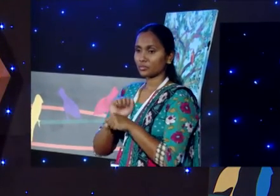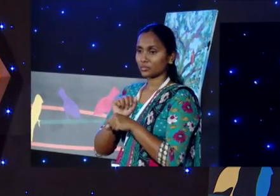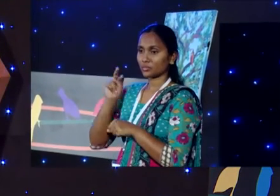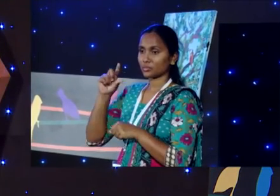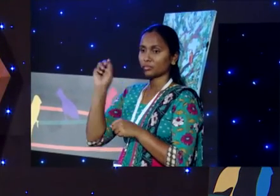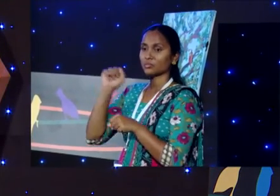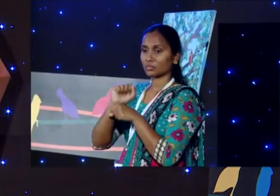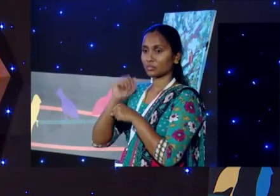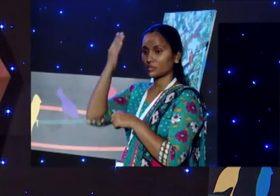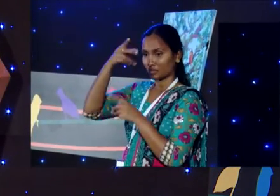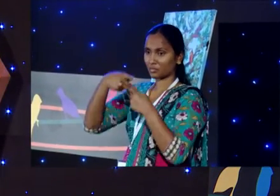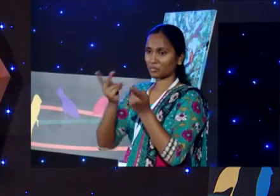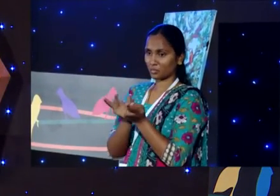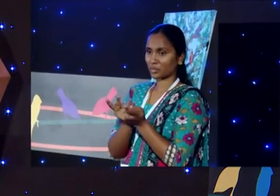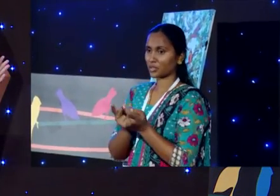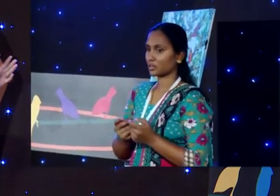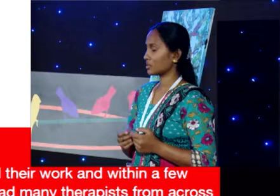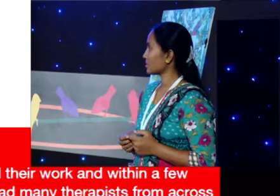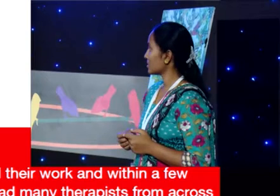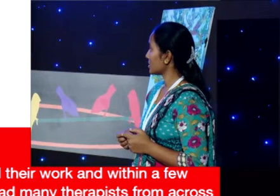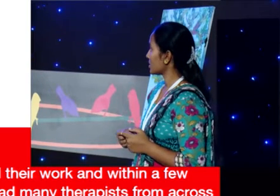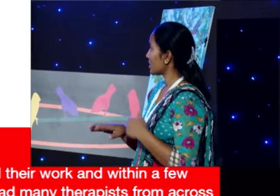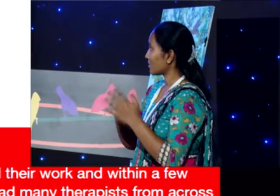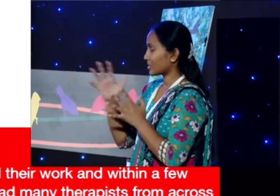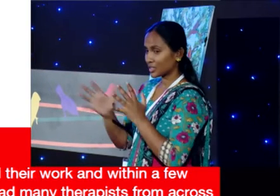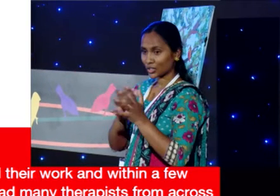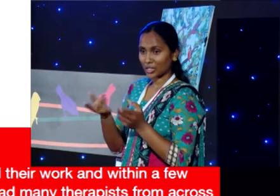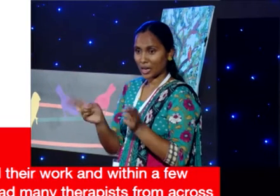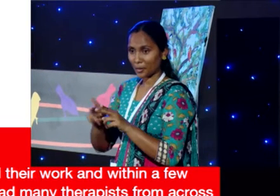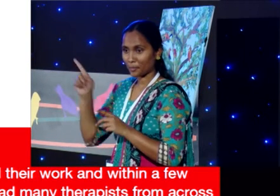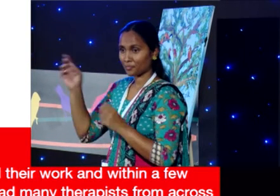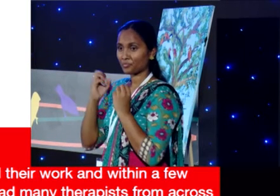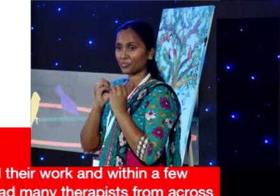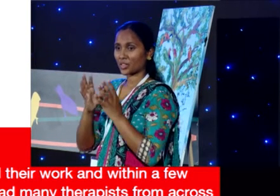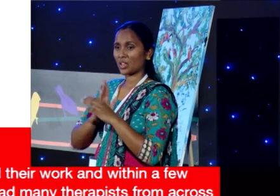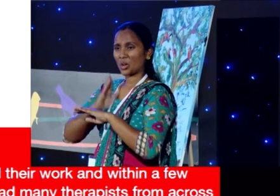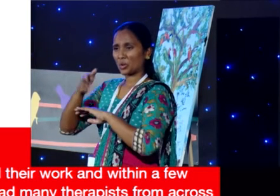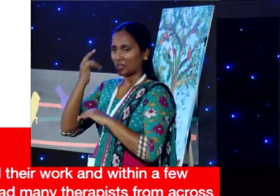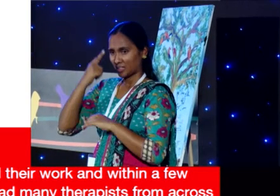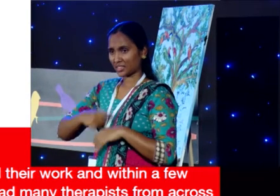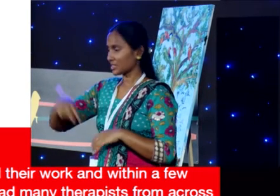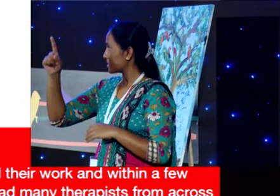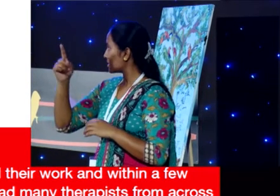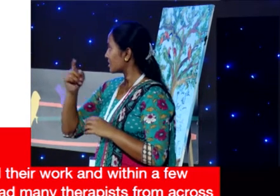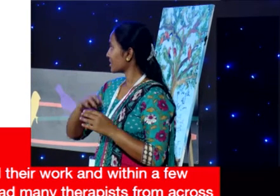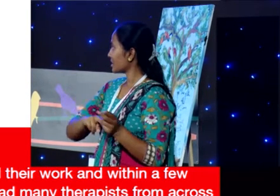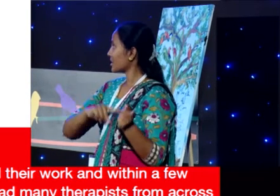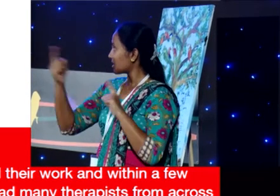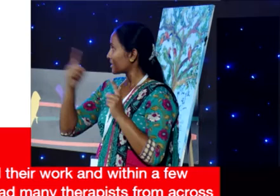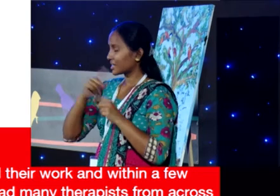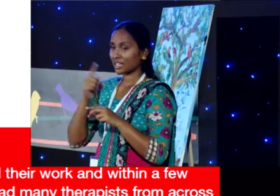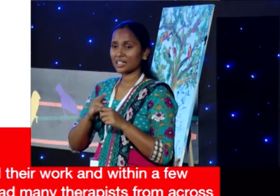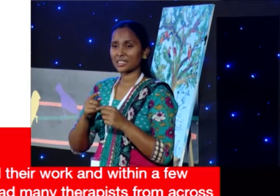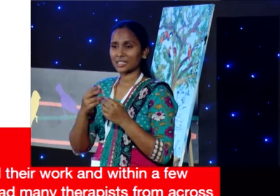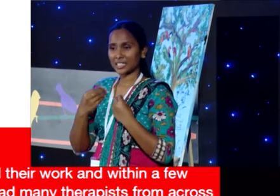over there. And what happened after we ran the story is that therapists from across India lined up to go there and